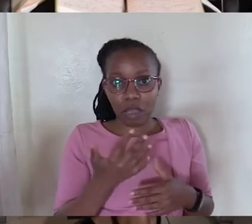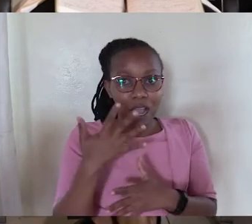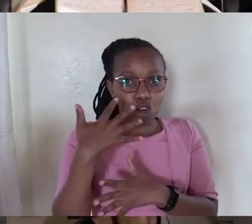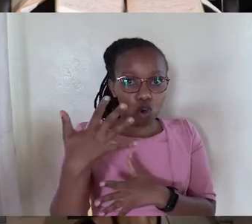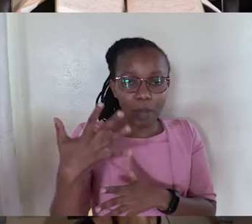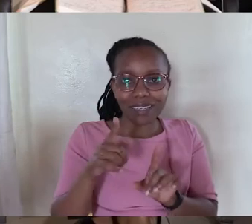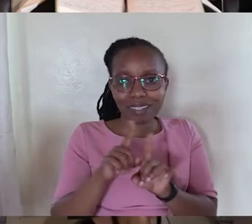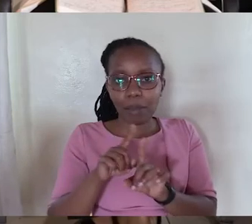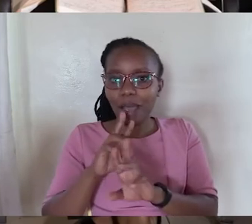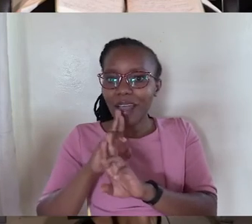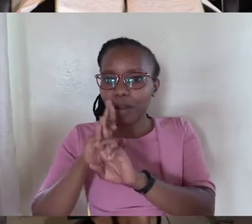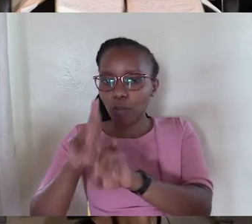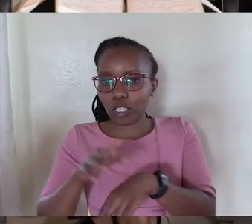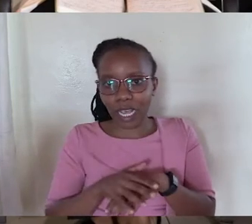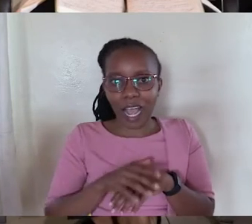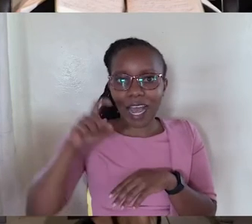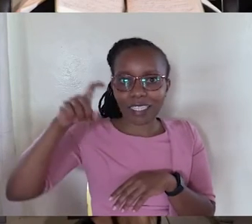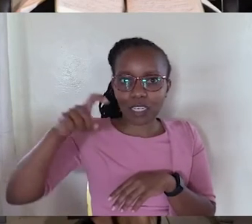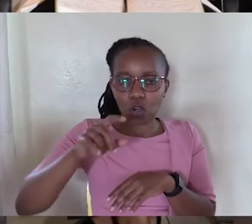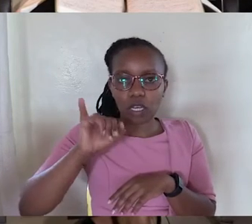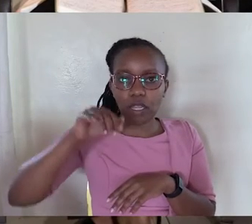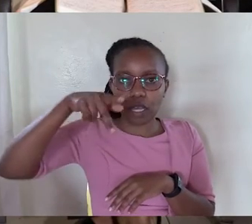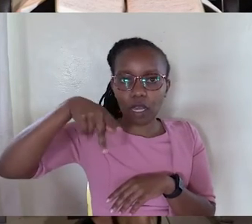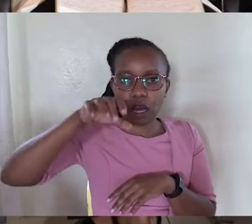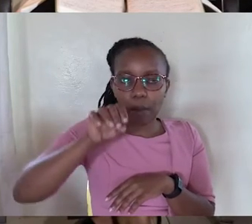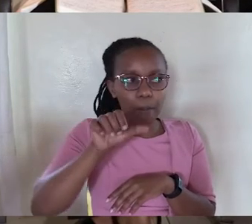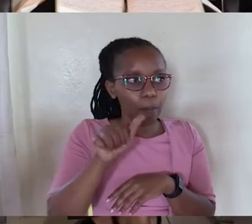and also reporting as required under the IPOA Act.